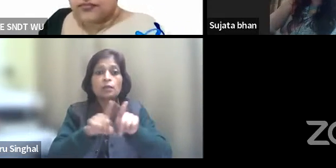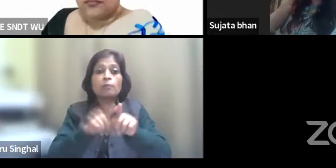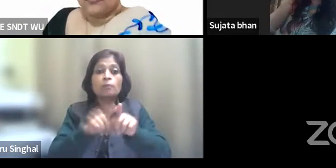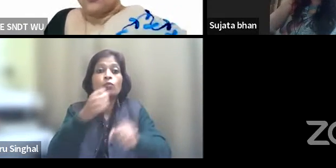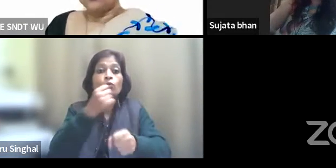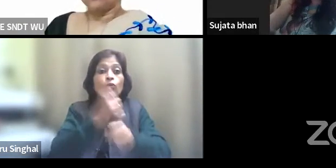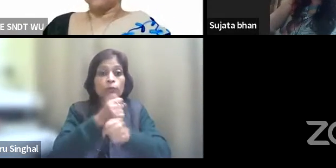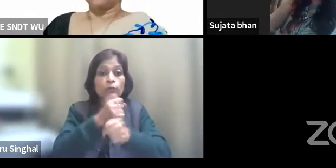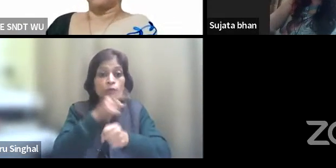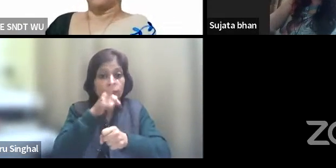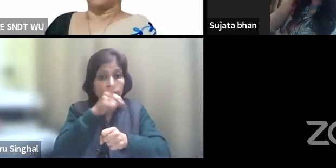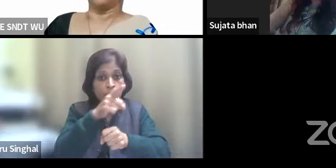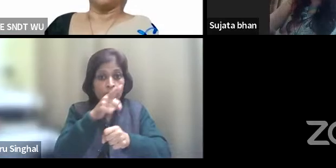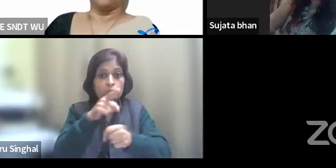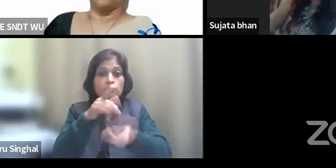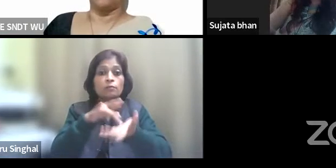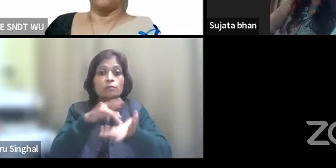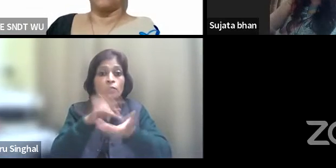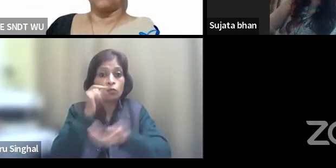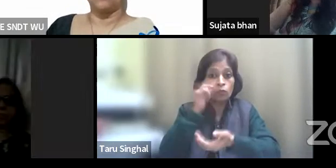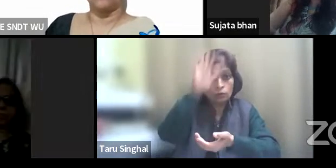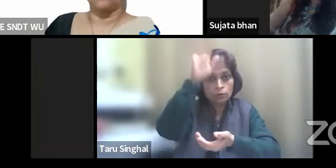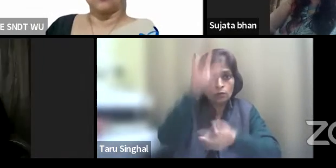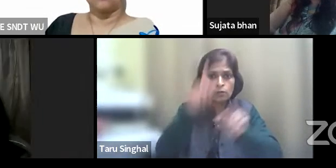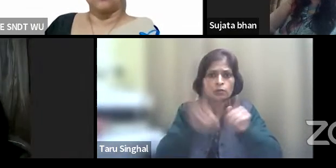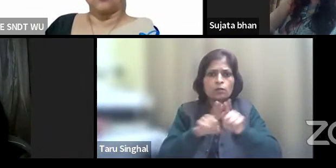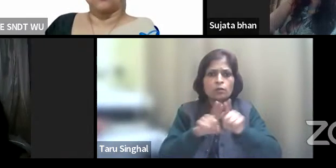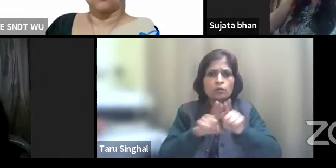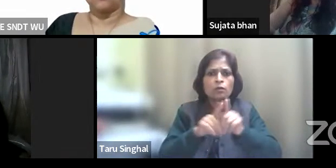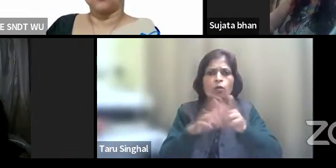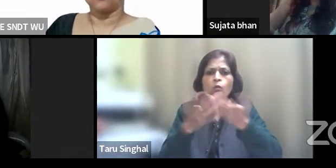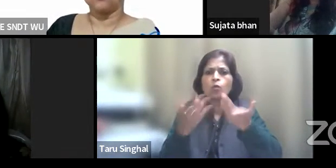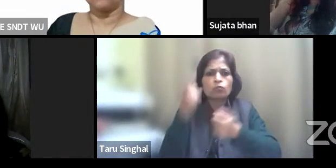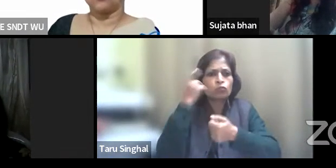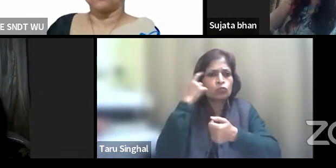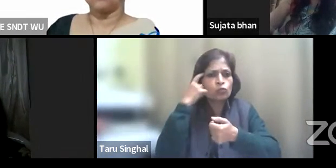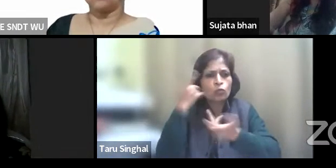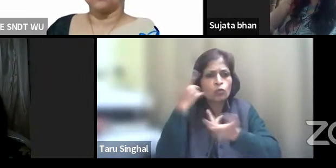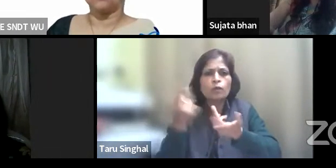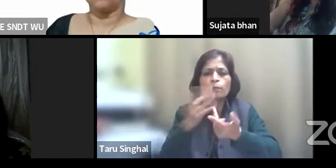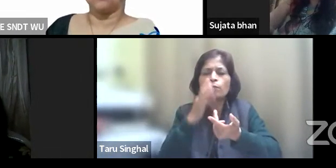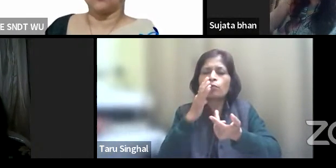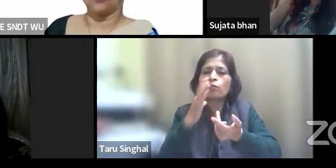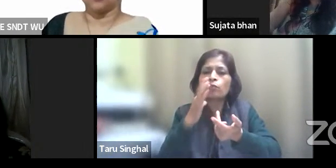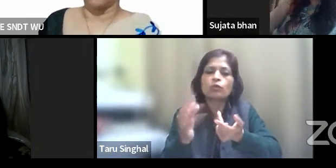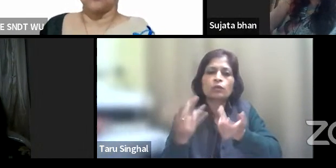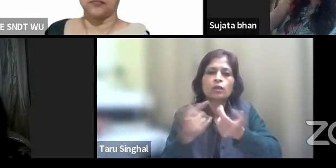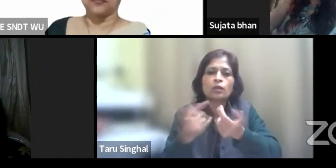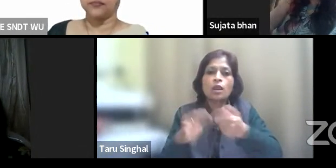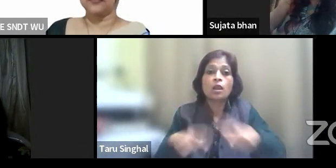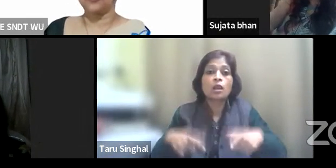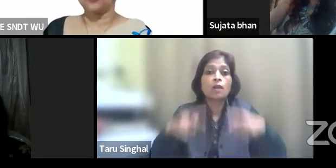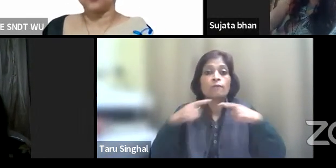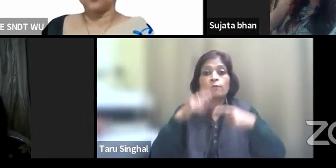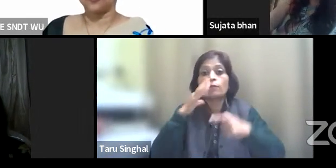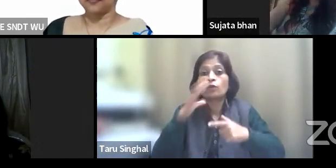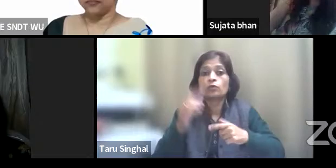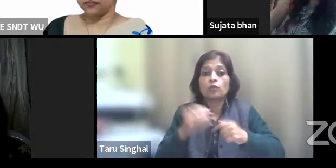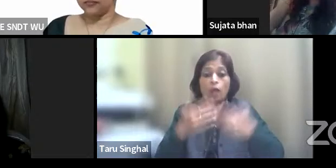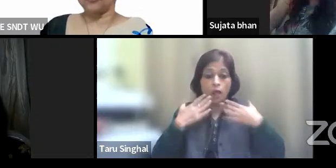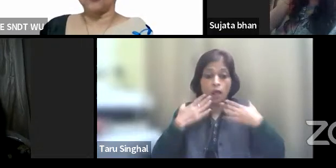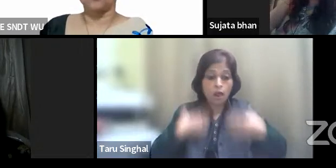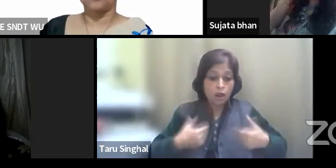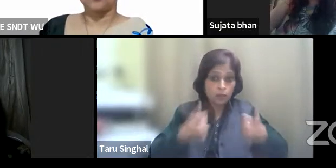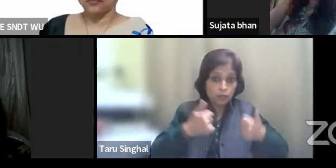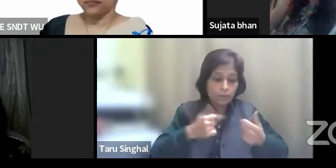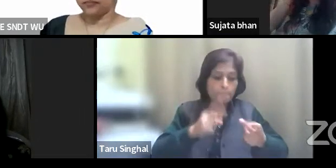Bhutan, the Royal Highnesses in Bhutan, and what they think are the most important markers in life, which is health and education,